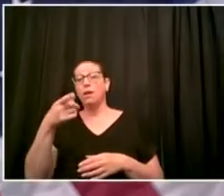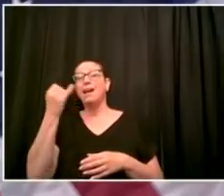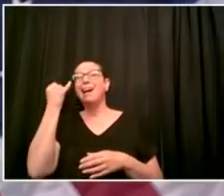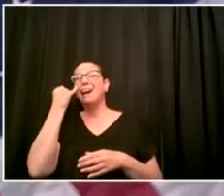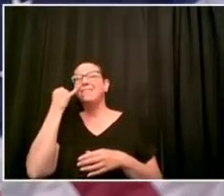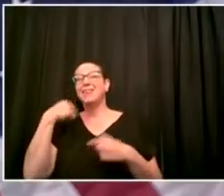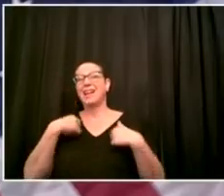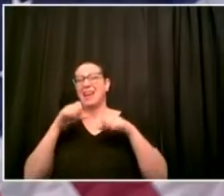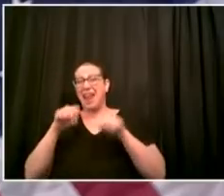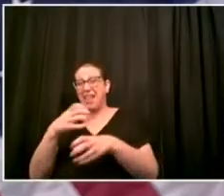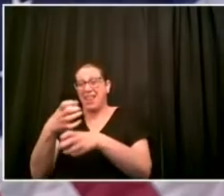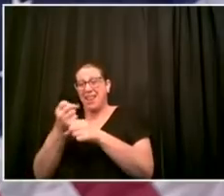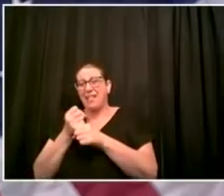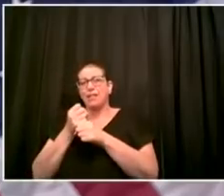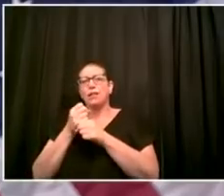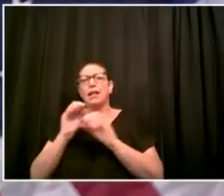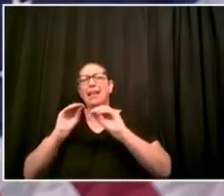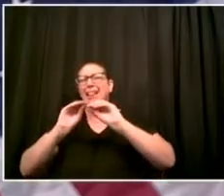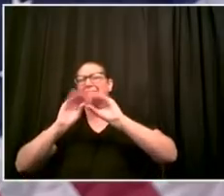it published regularly.